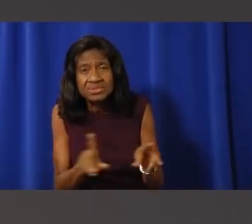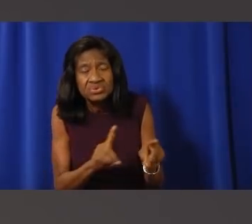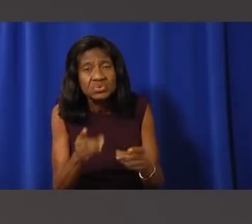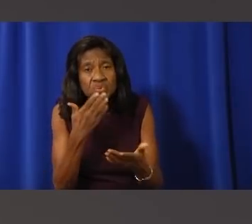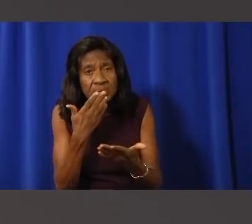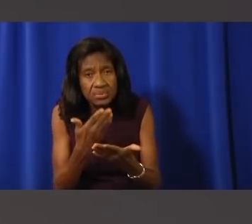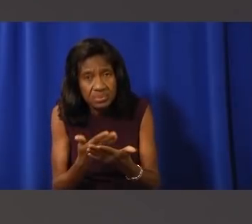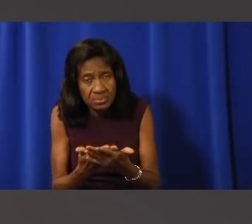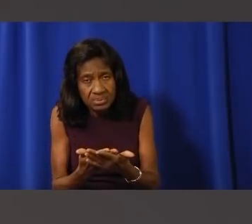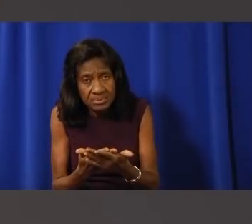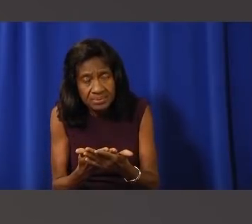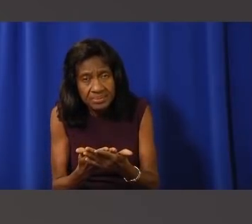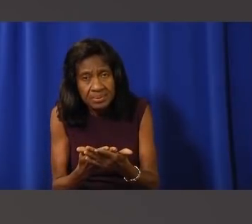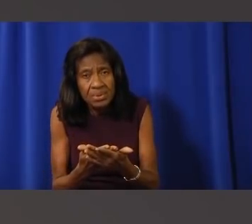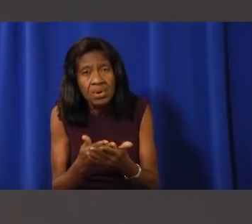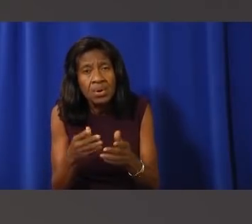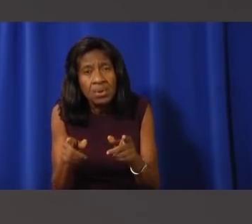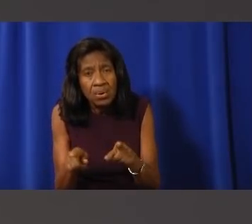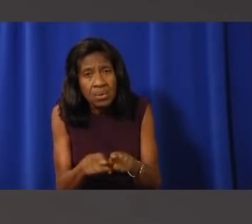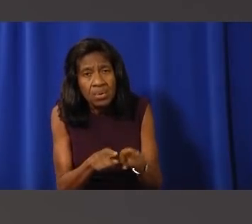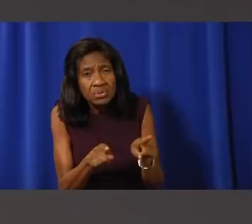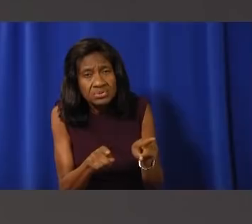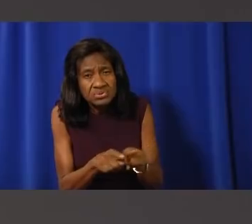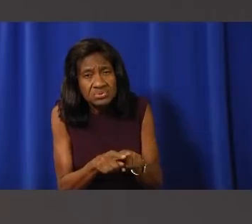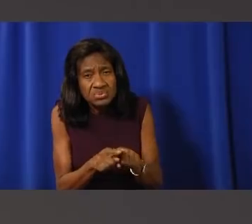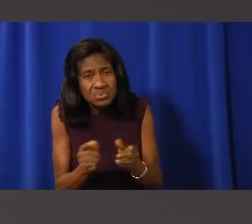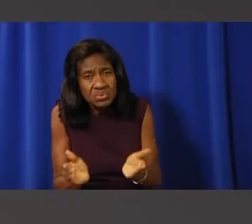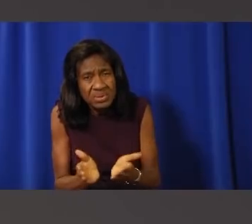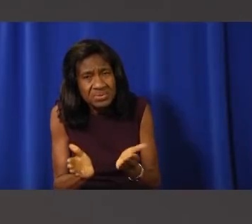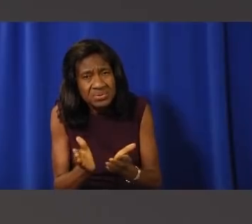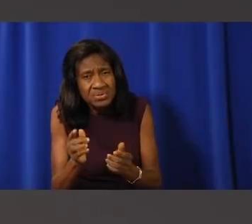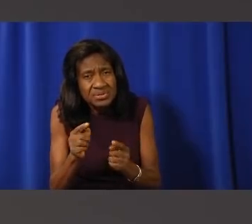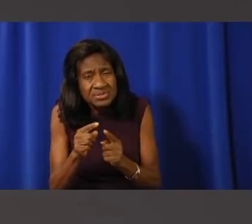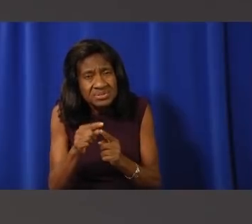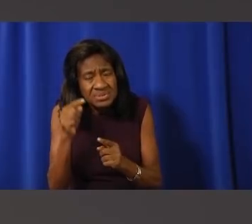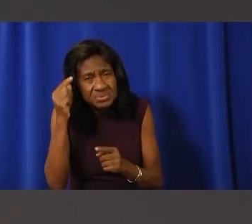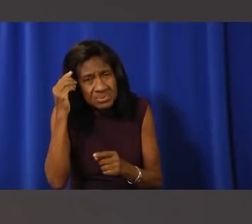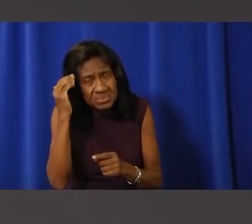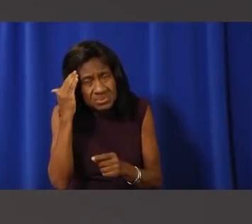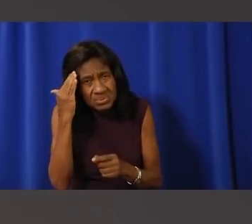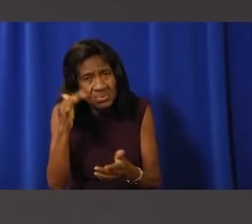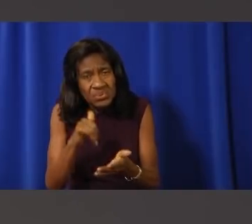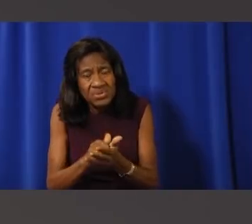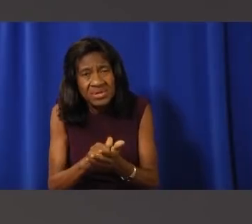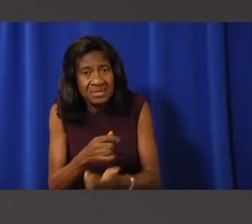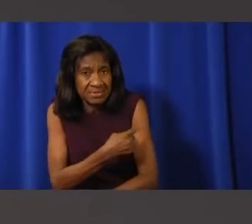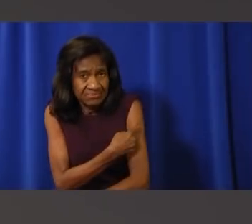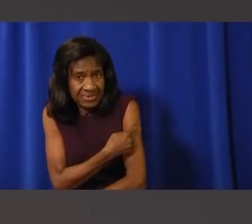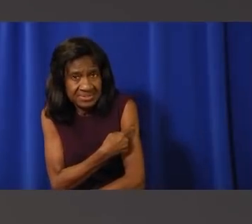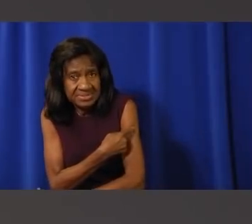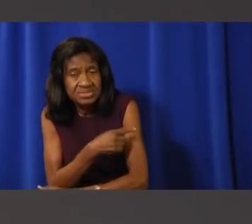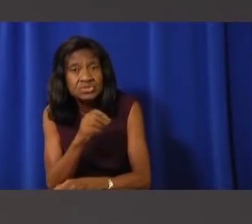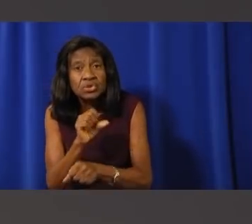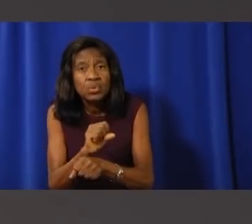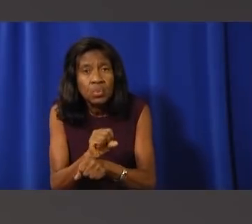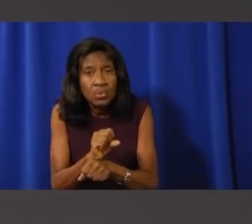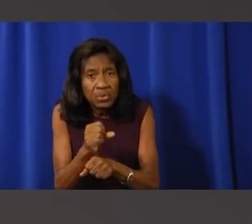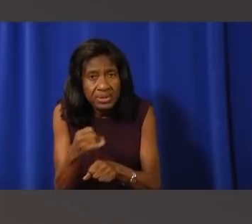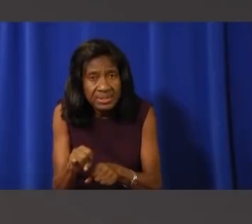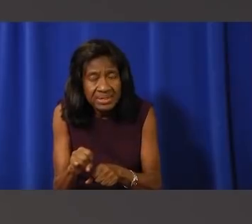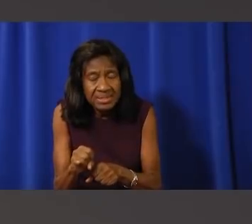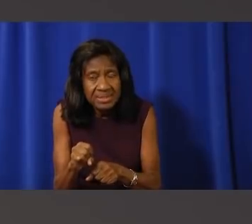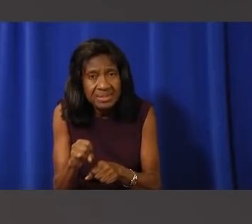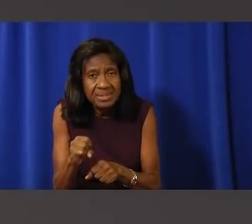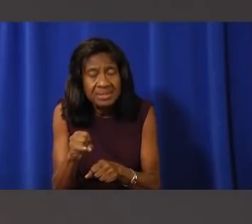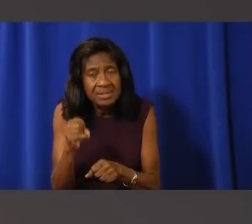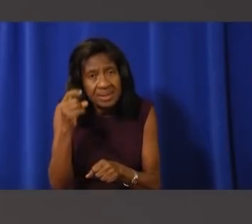It's also reassuring to realize that our vaccinations are working, in that this essentially was going on without a